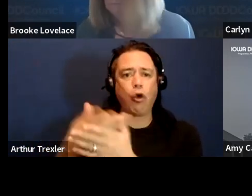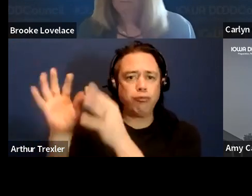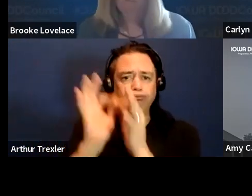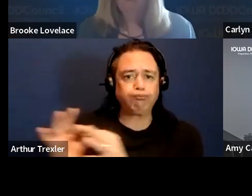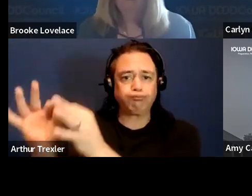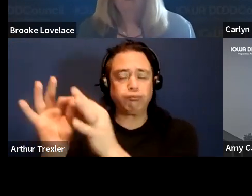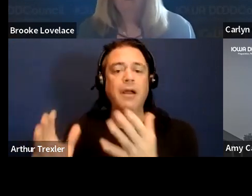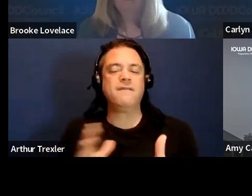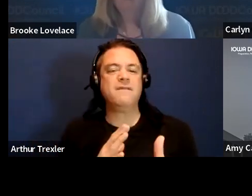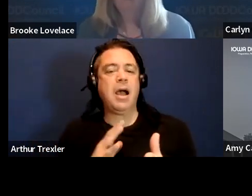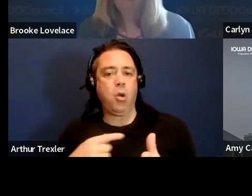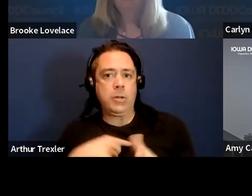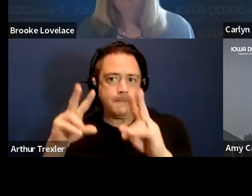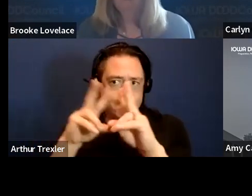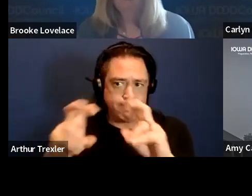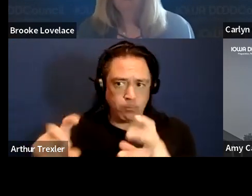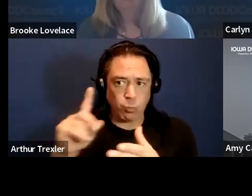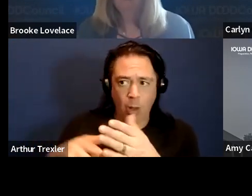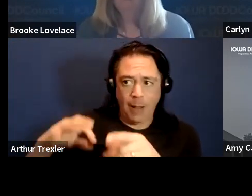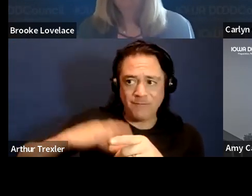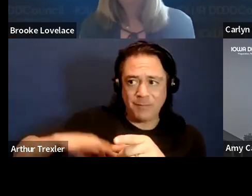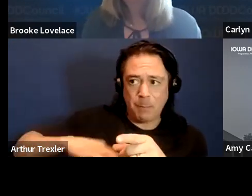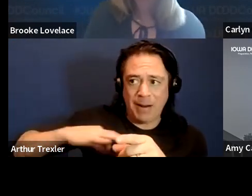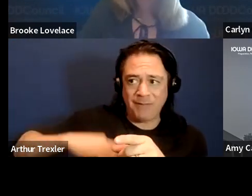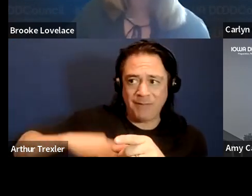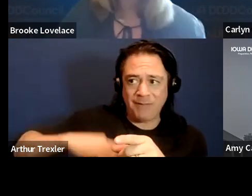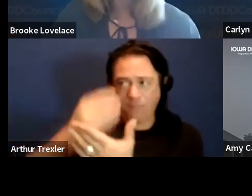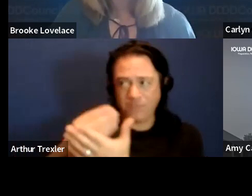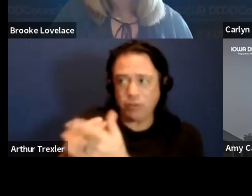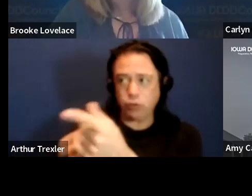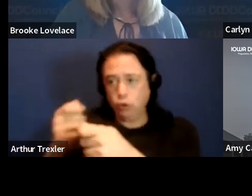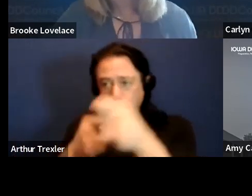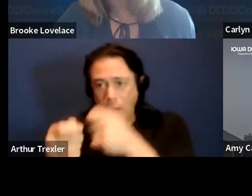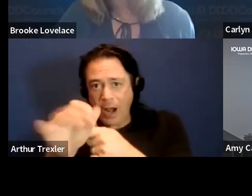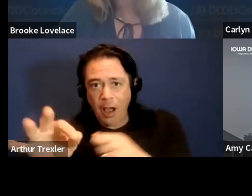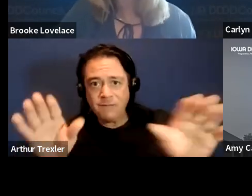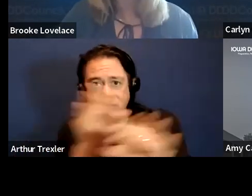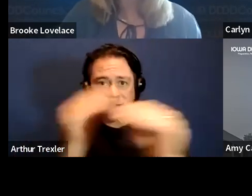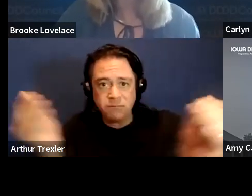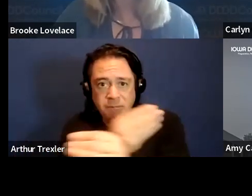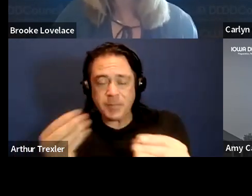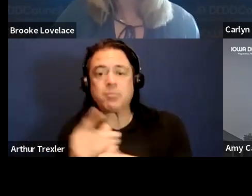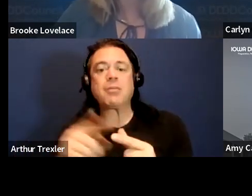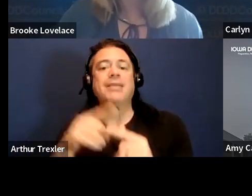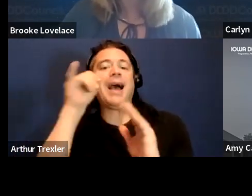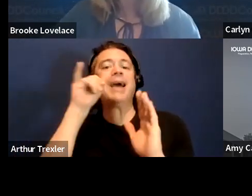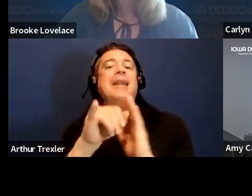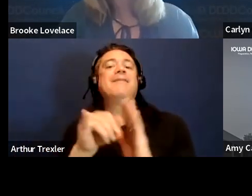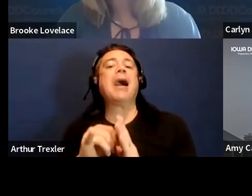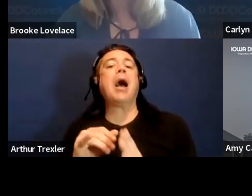assessing financial benefits and trade-offs of changes to the system, and also identifying opportunities for